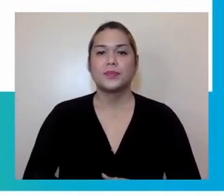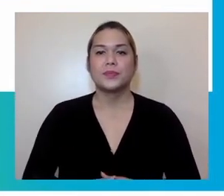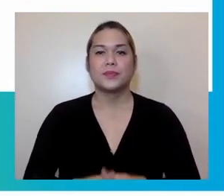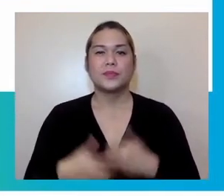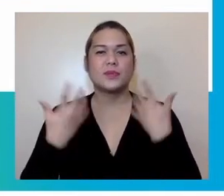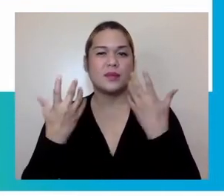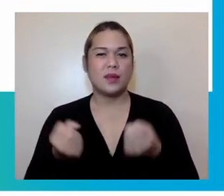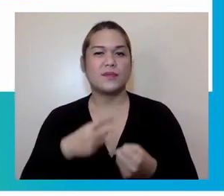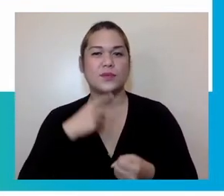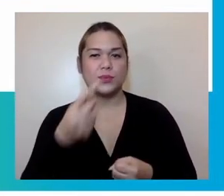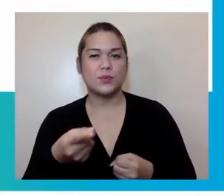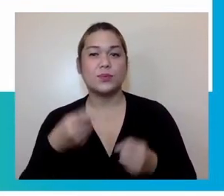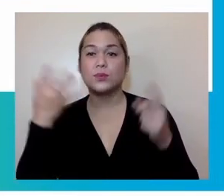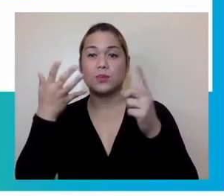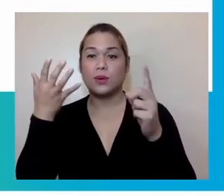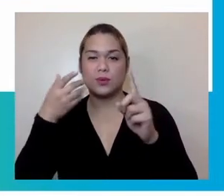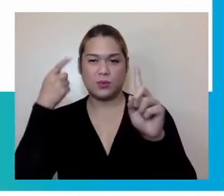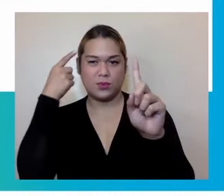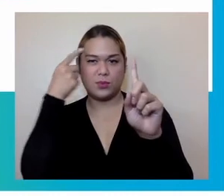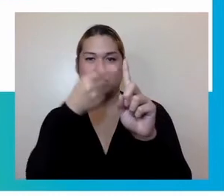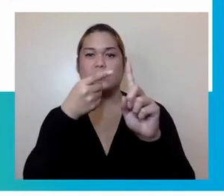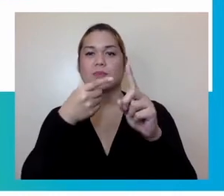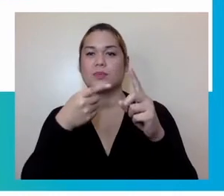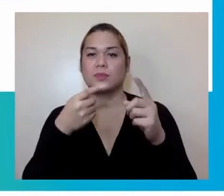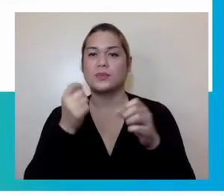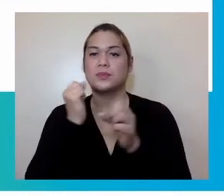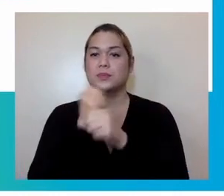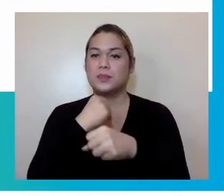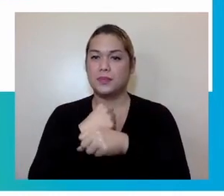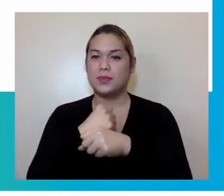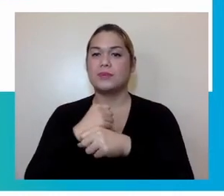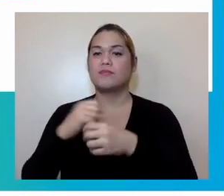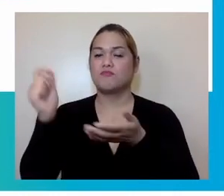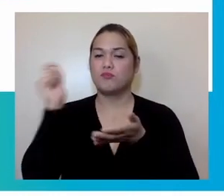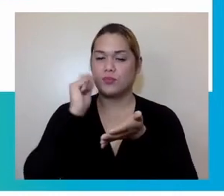energy policy in time before COP26.